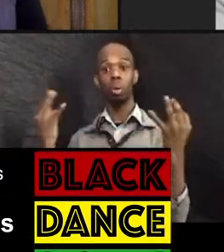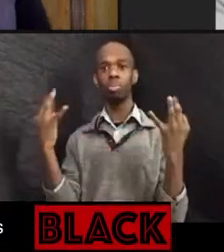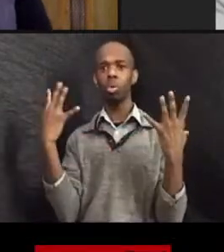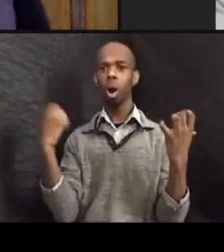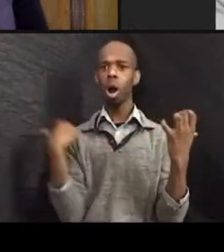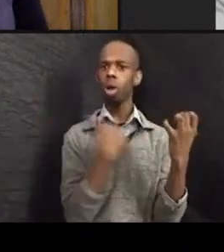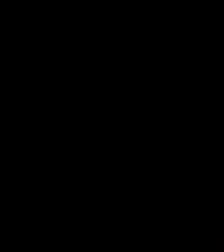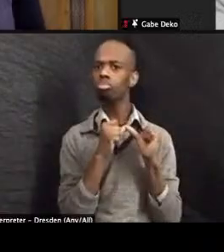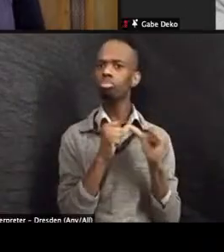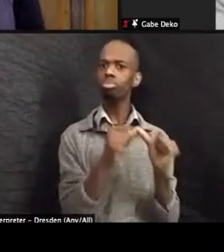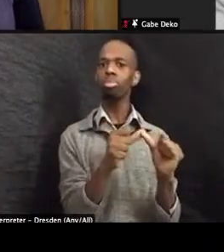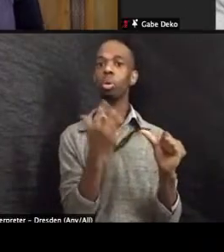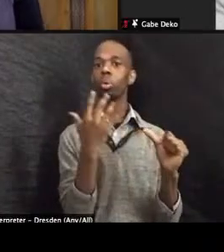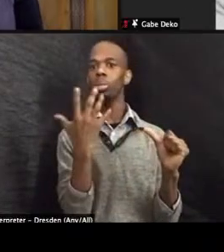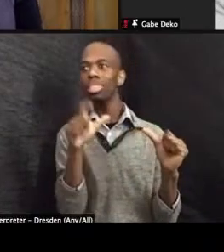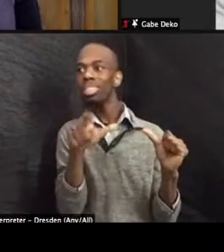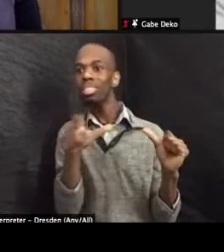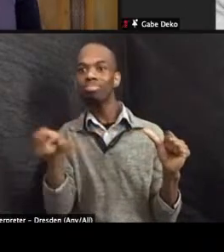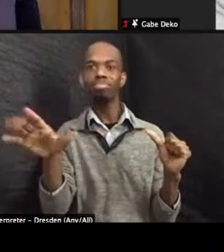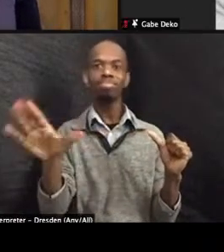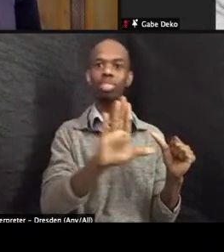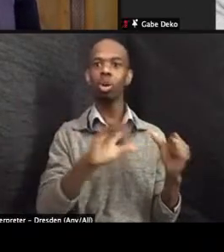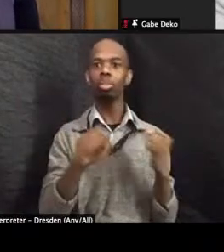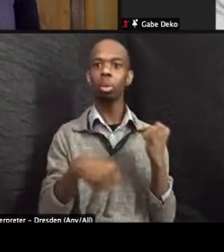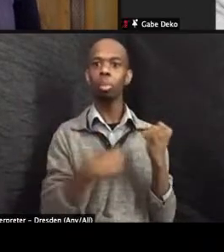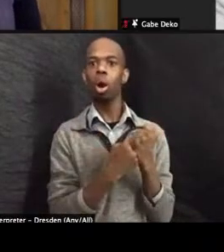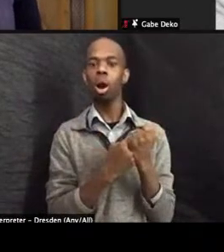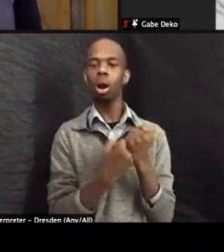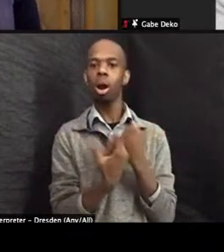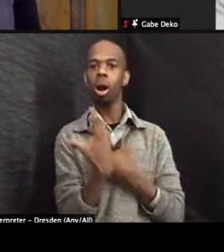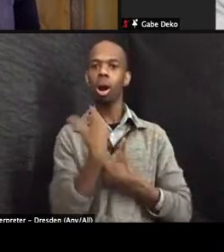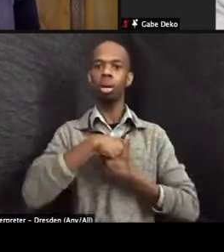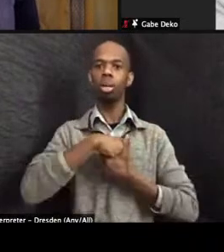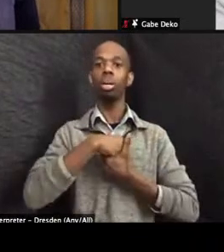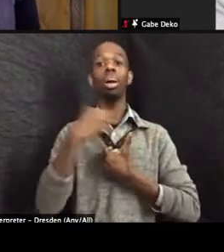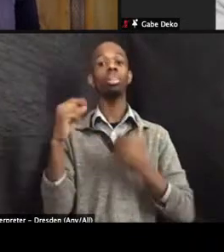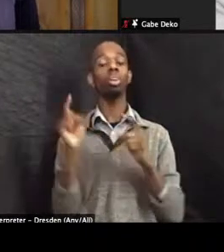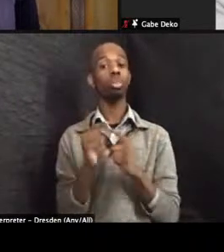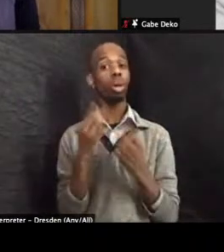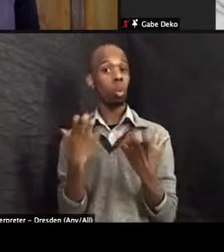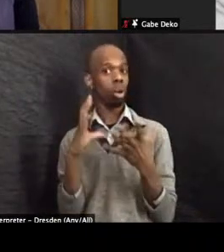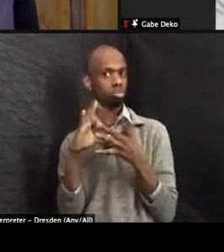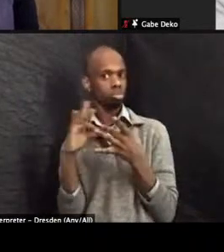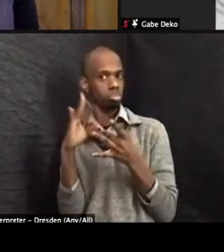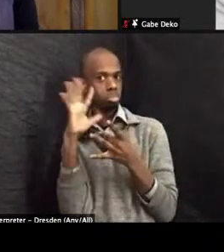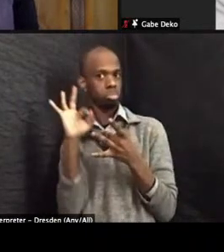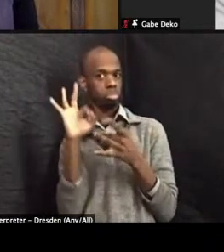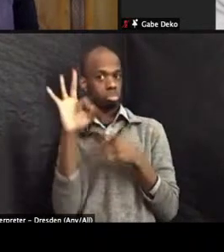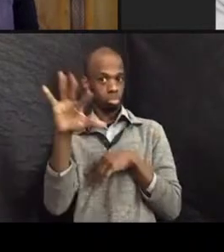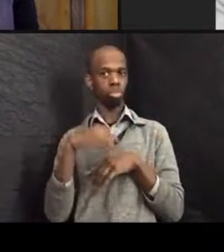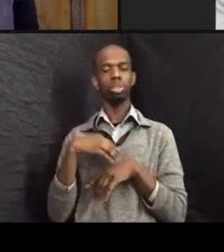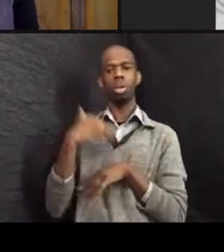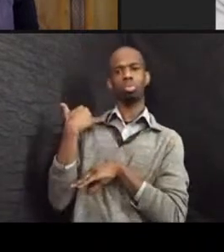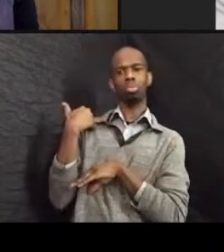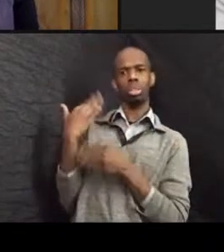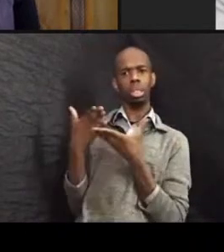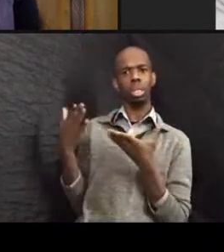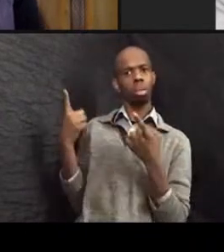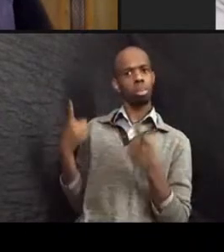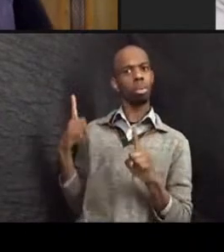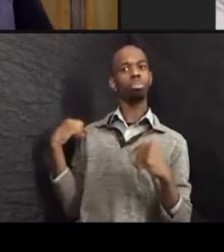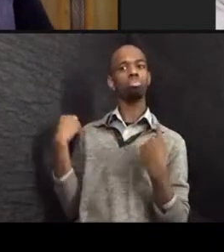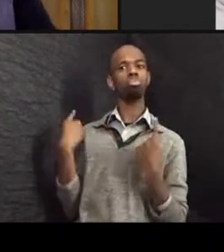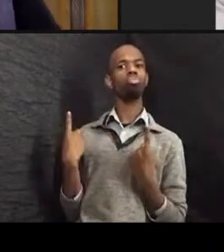support. I also want to say that in light of recent events that continues, right,